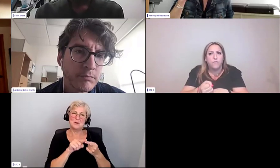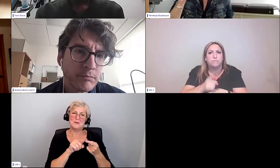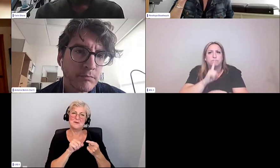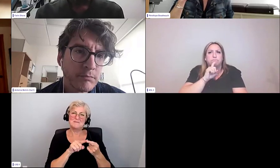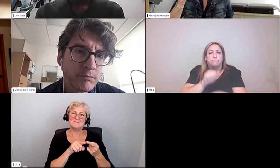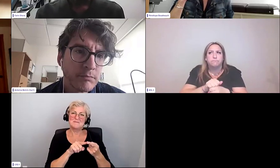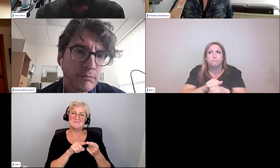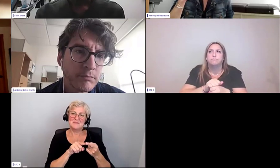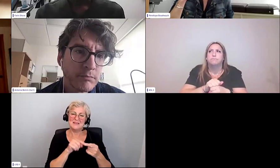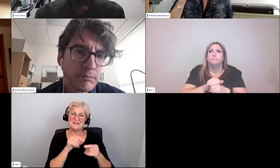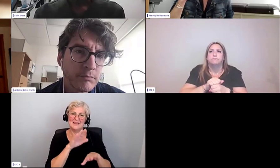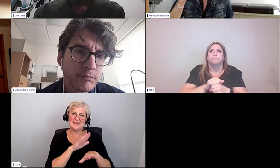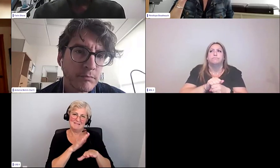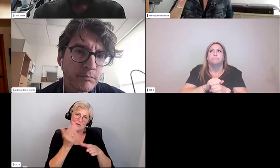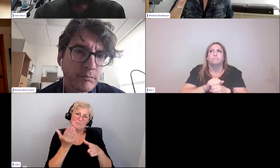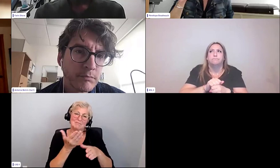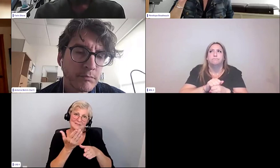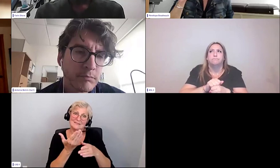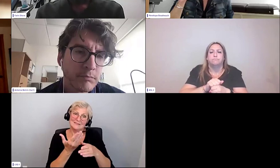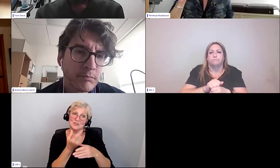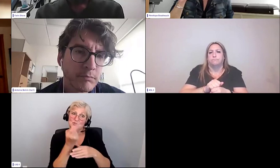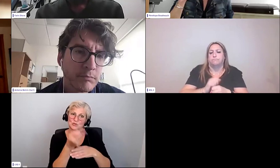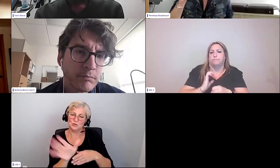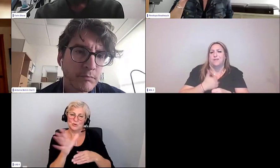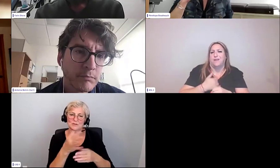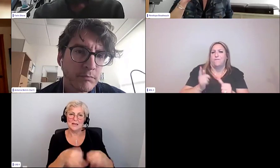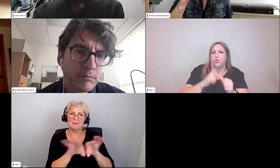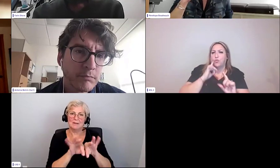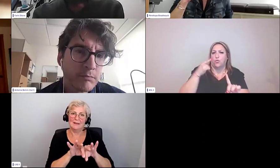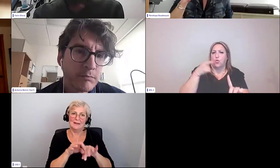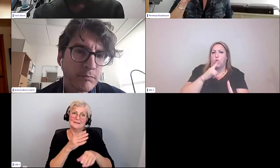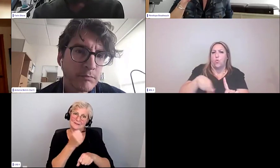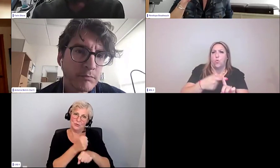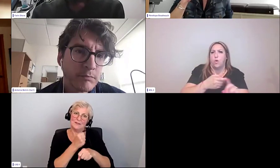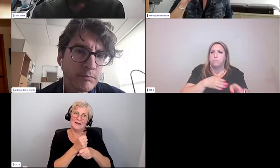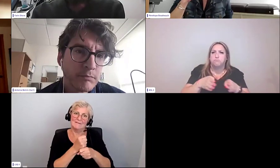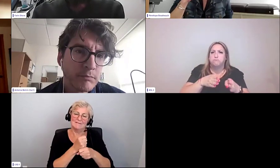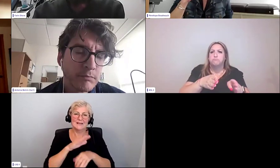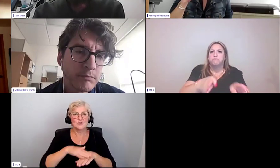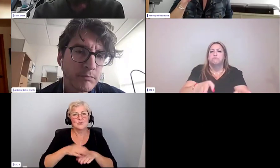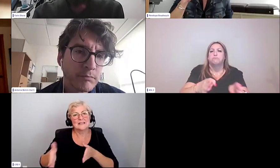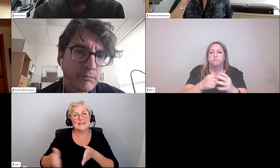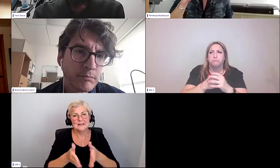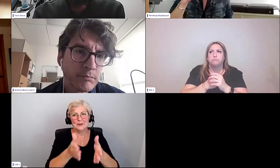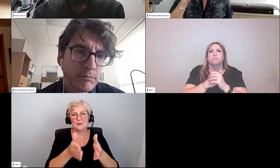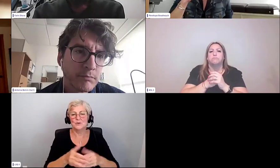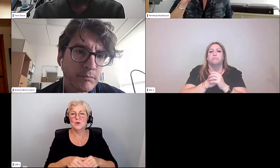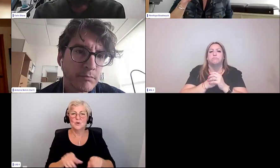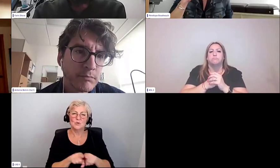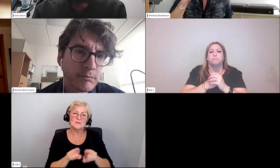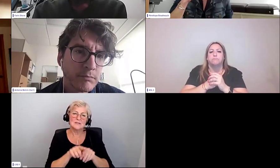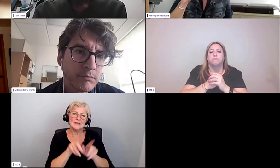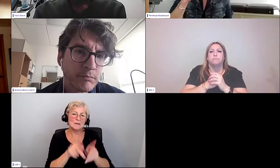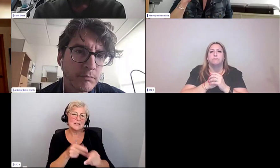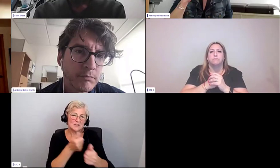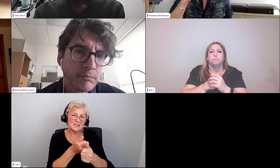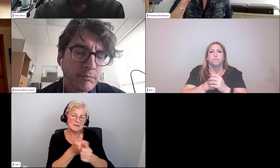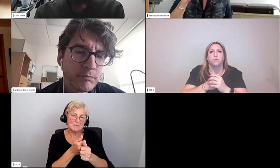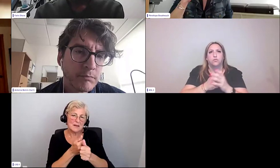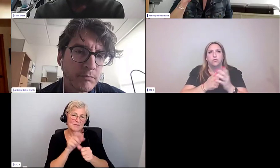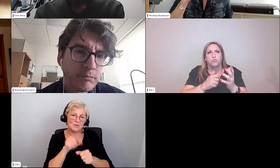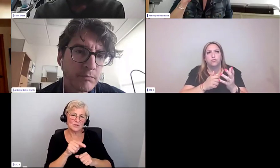really our first goal when we're on the terrain, and to reassure